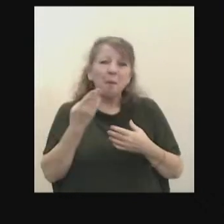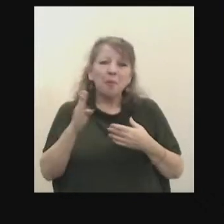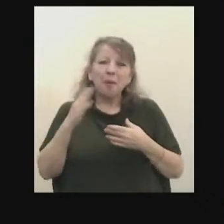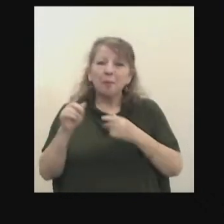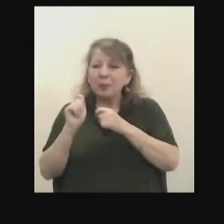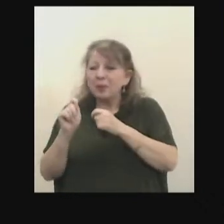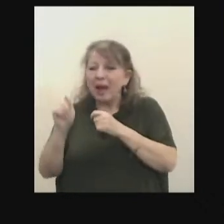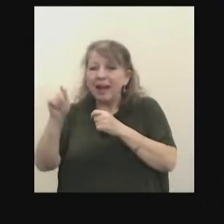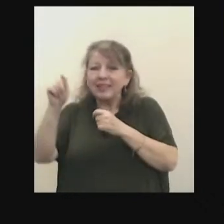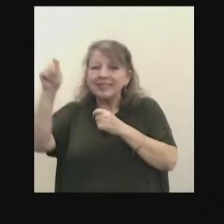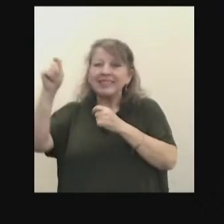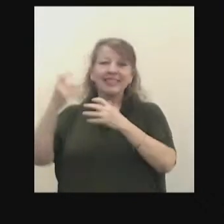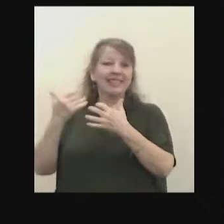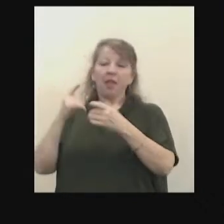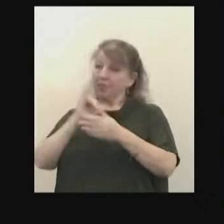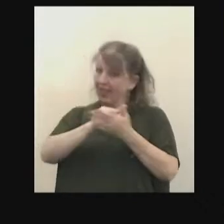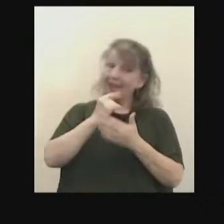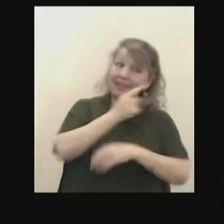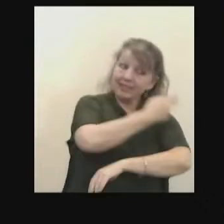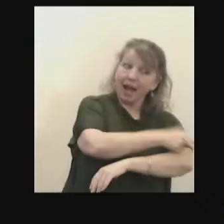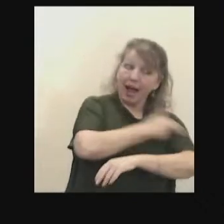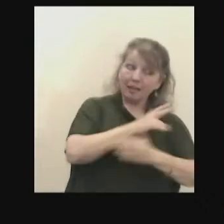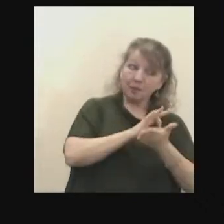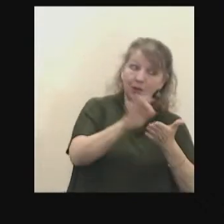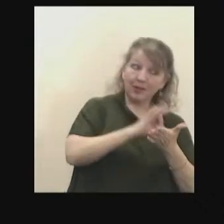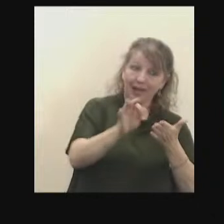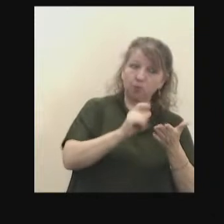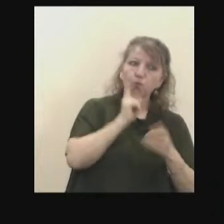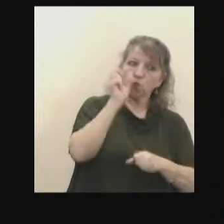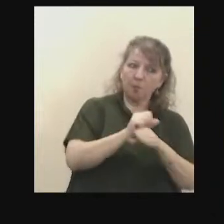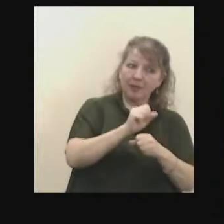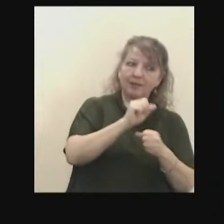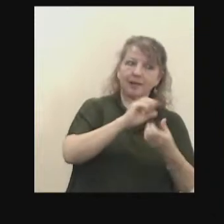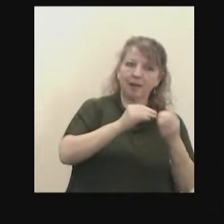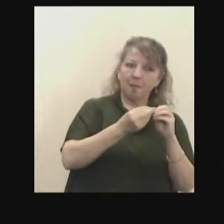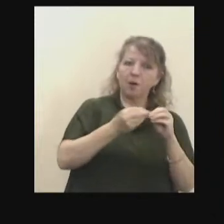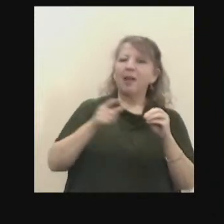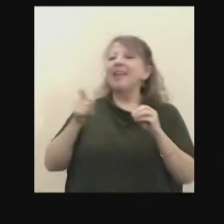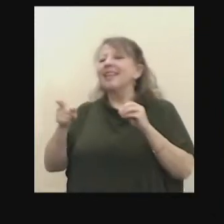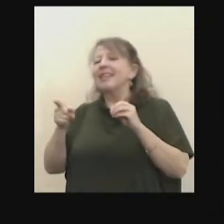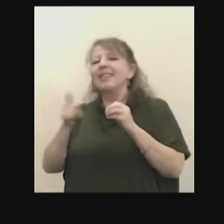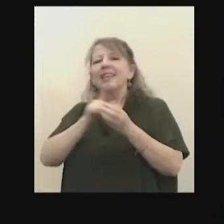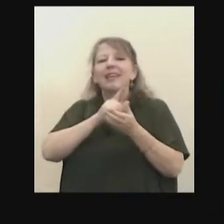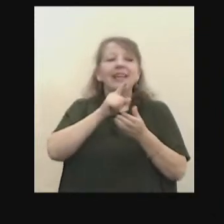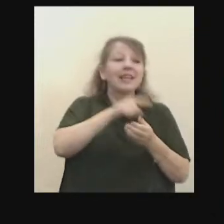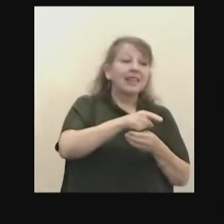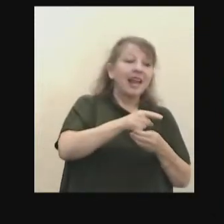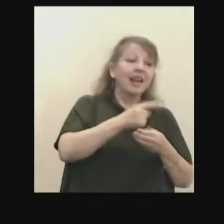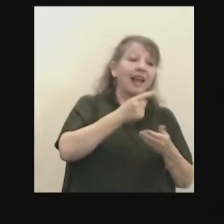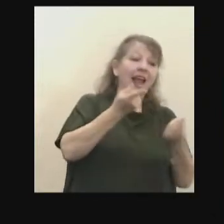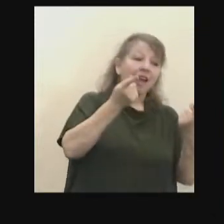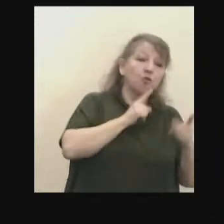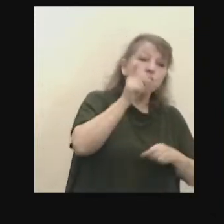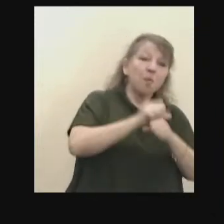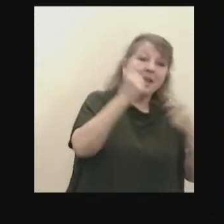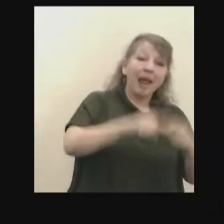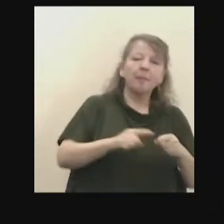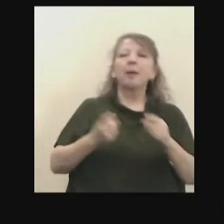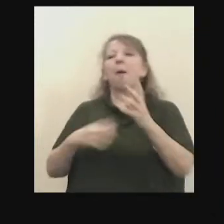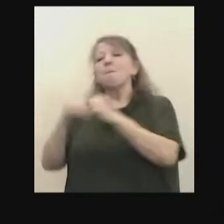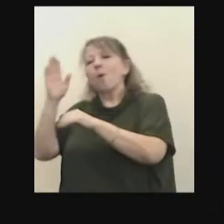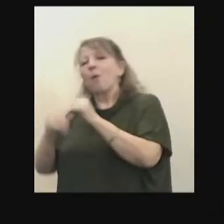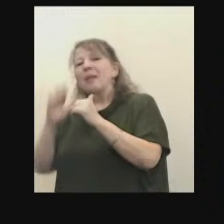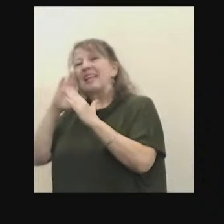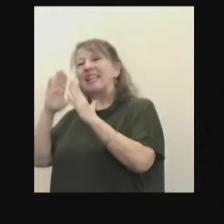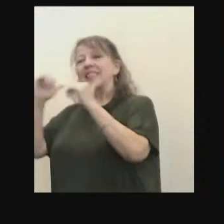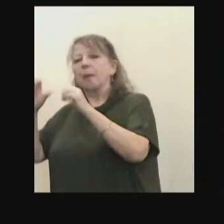again, the hospital census is even higher than what Dr. Winkelstein's model predicts. So the second red arrow